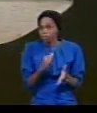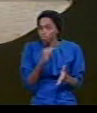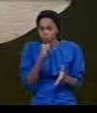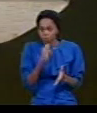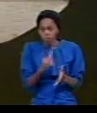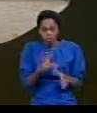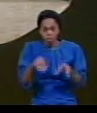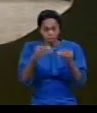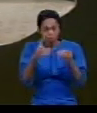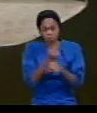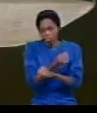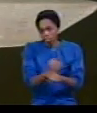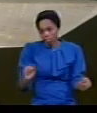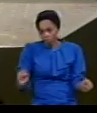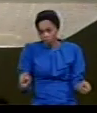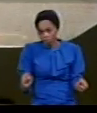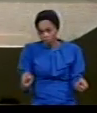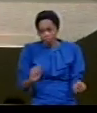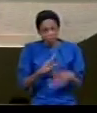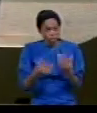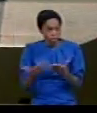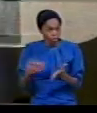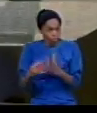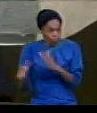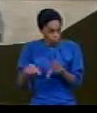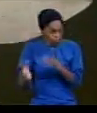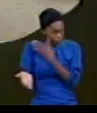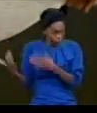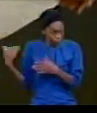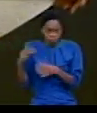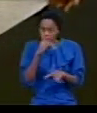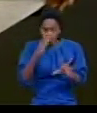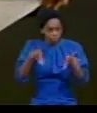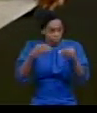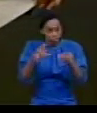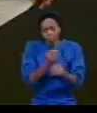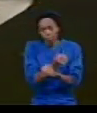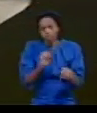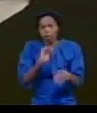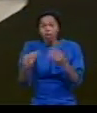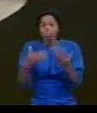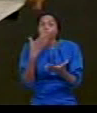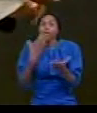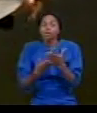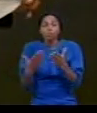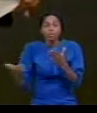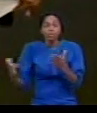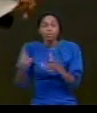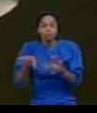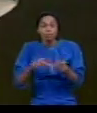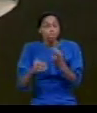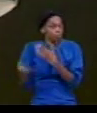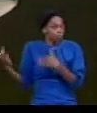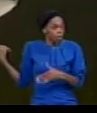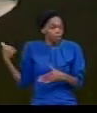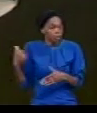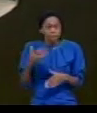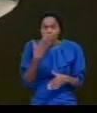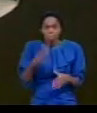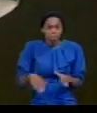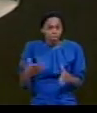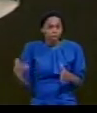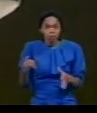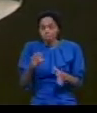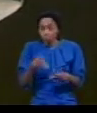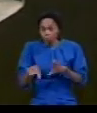salvation. We don't earn salvation. The good things you did in the past, The bad things you did in the past will